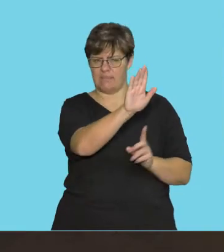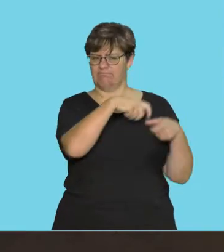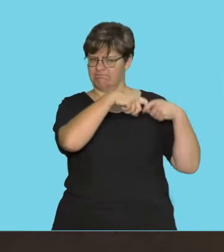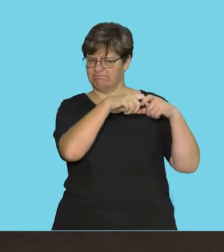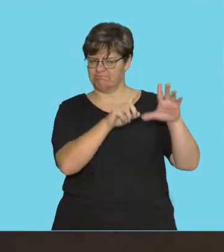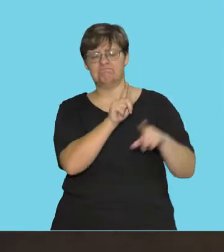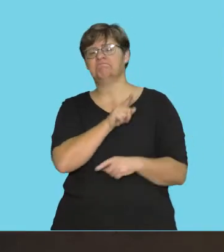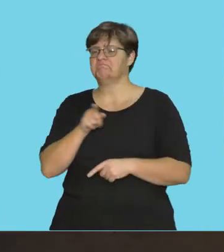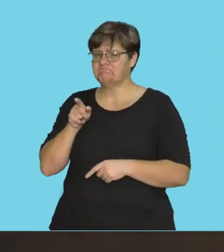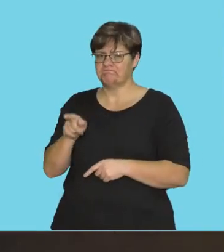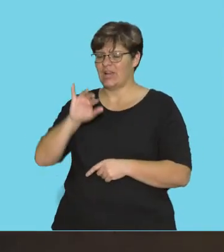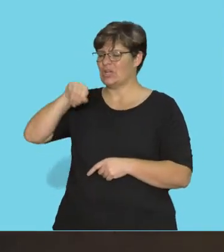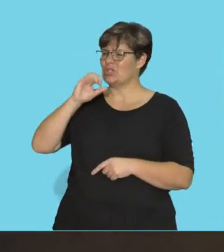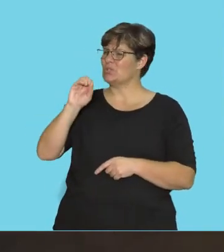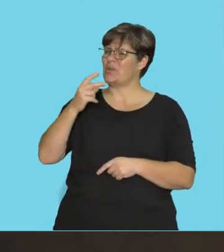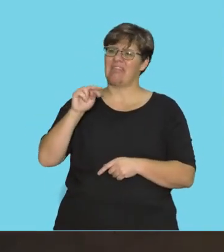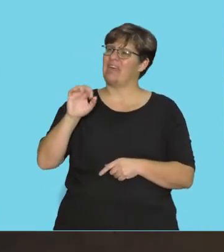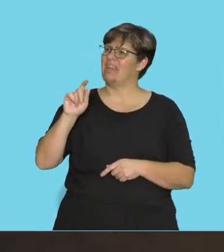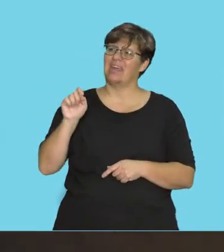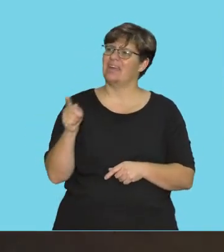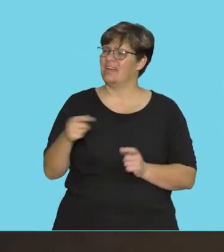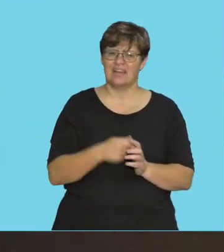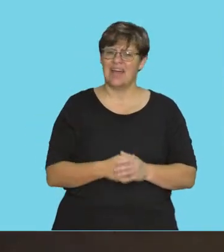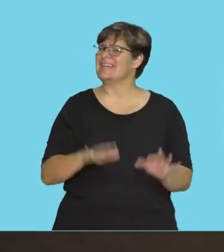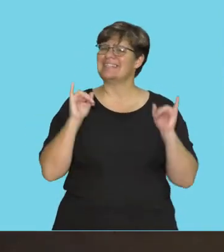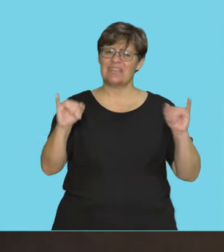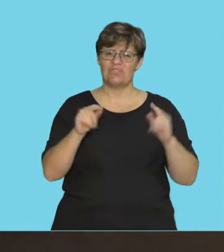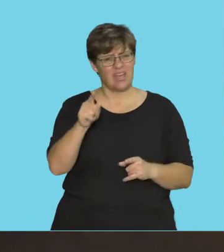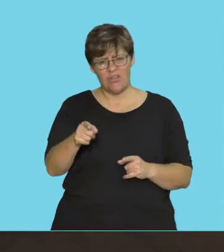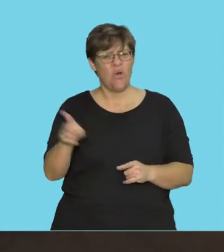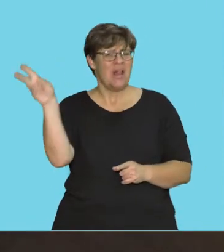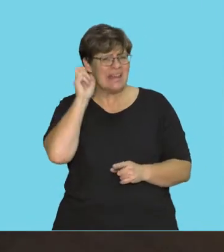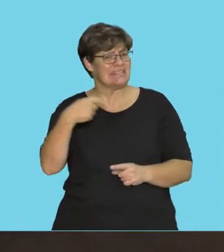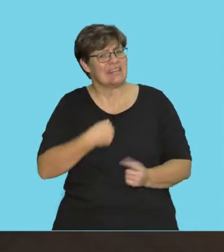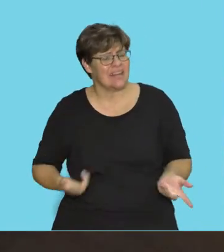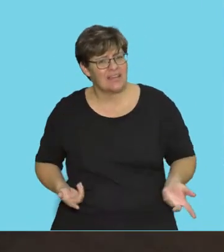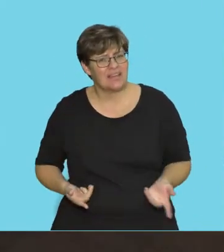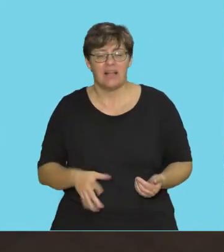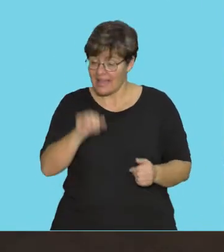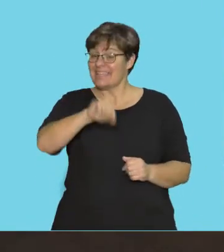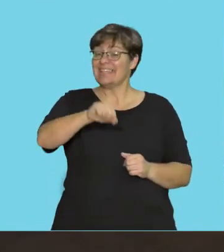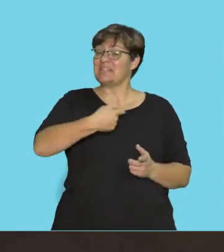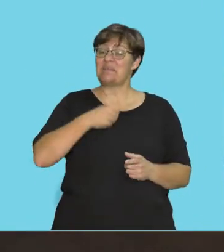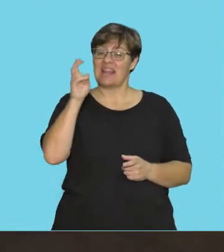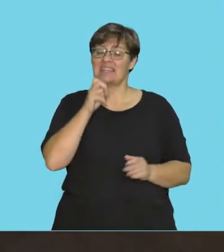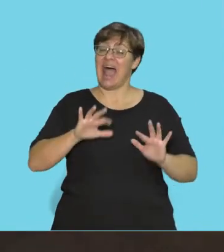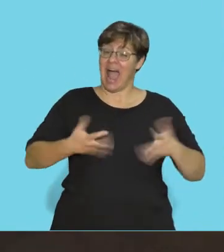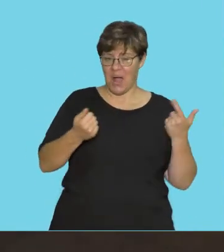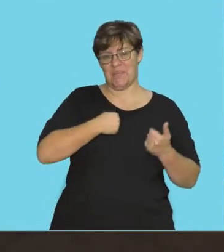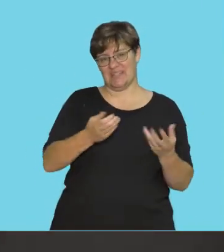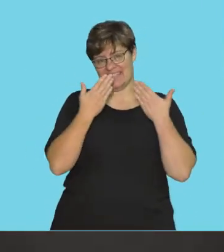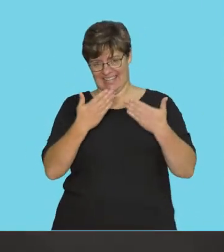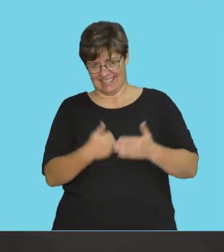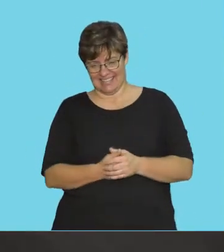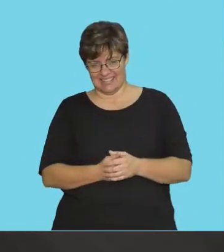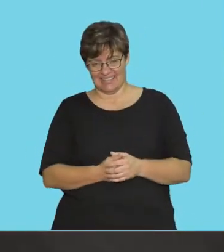Let's leave you for a bit. Jonathan, seriously, are you actually listening to me? I'm actually listening. This is actually the way